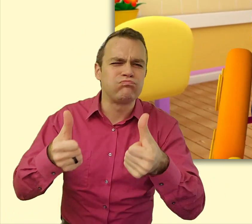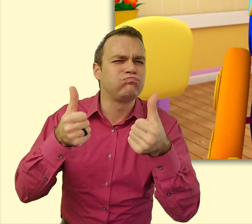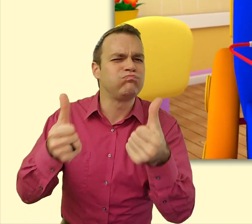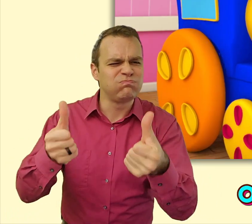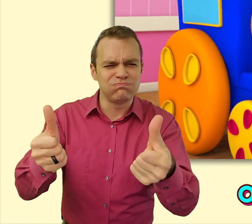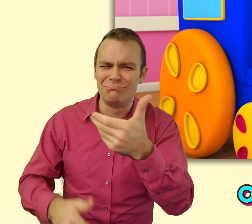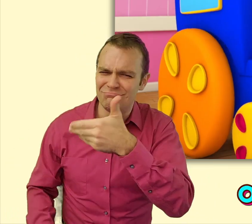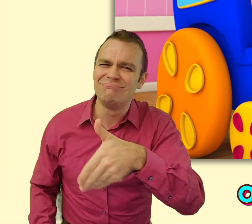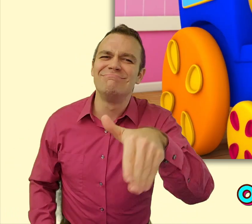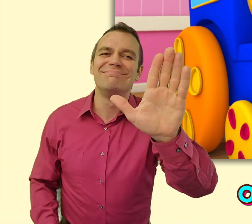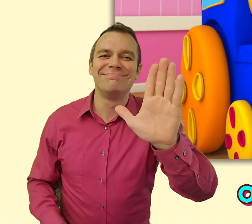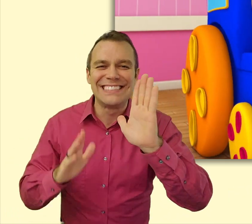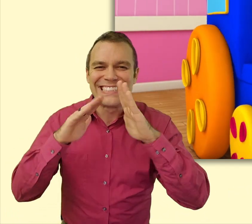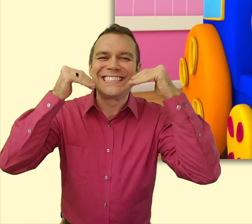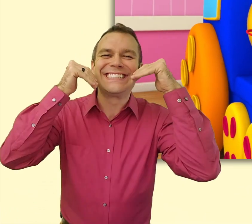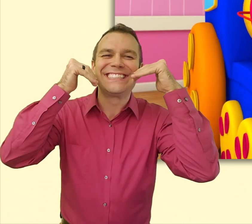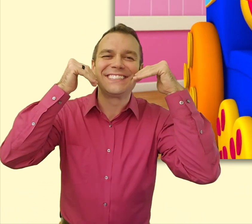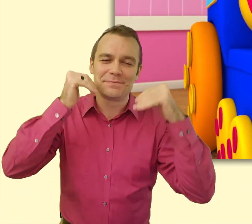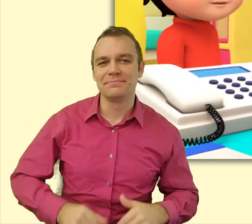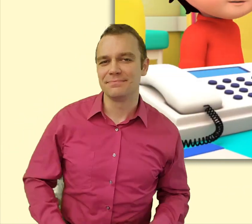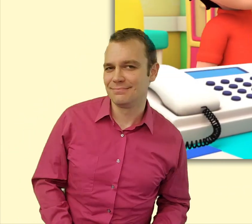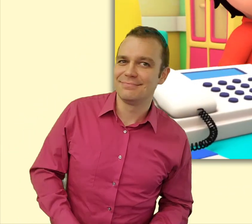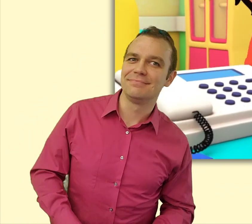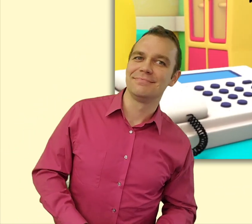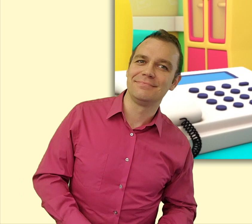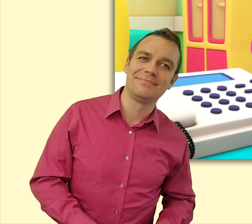are fine. Off you go with a big wide smile.